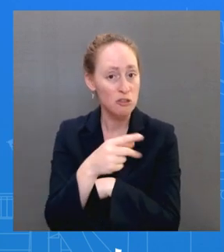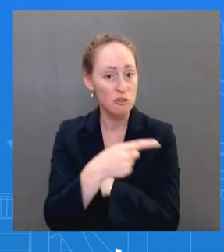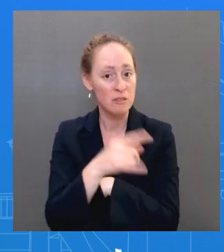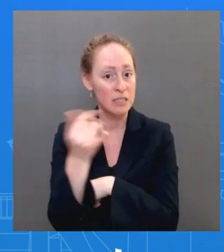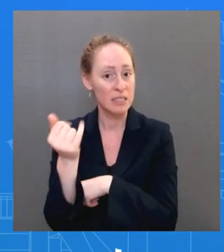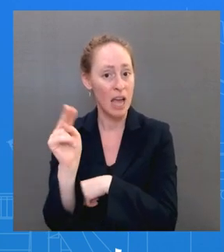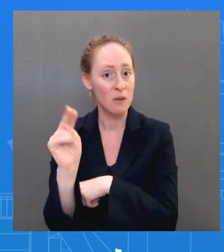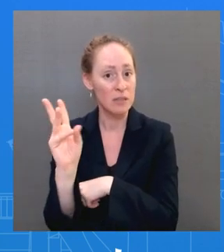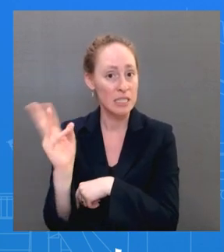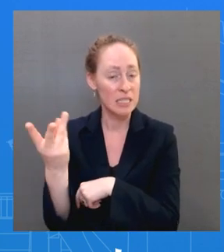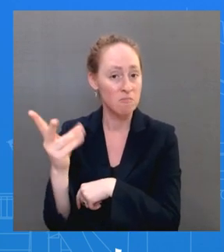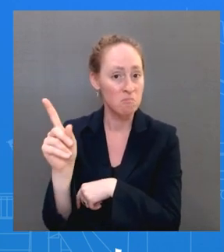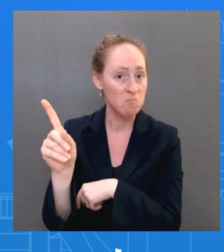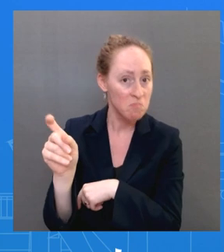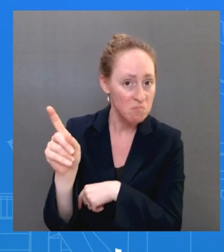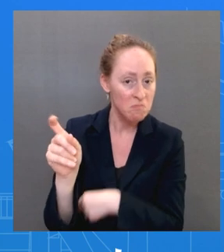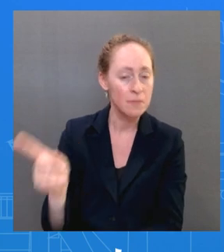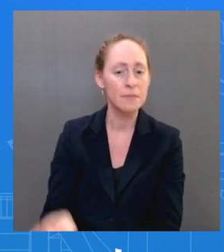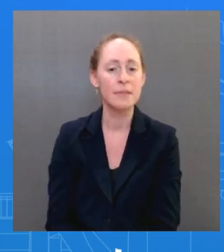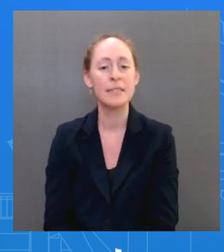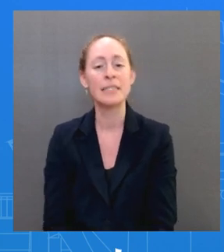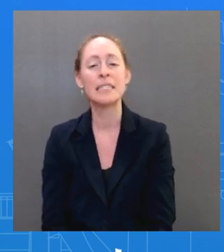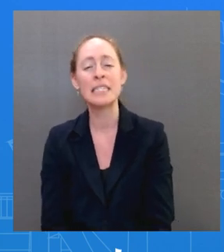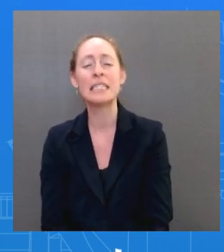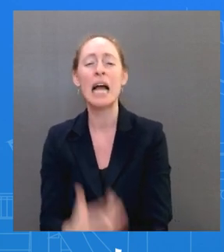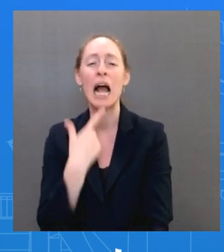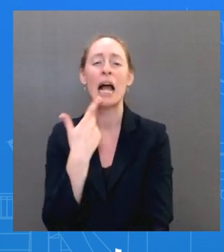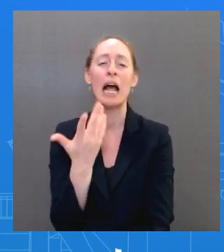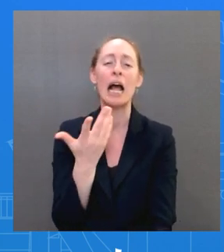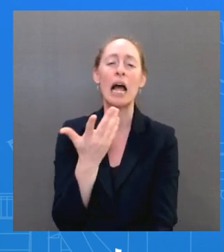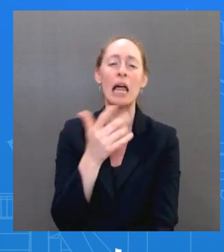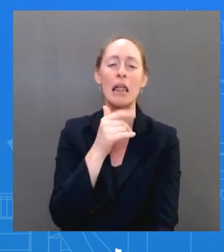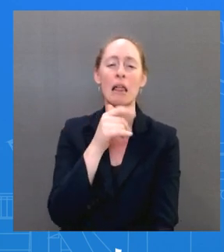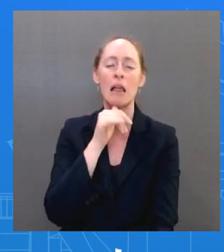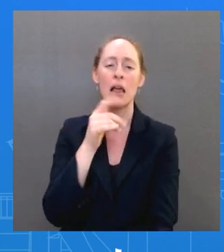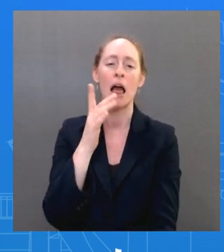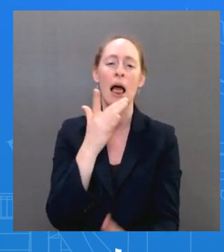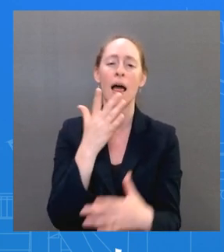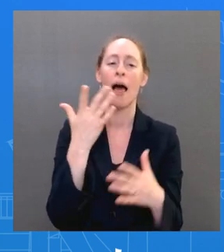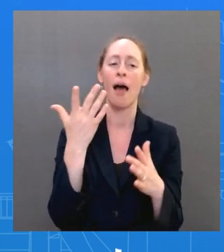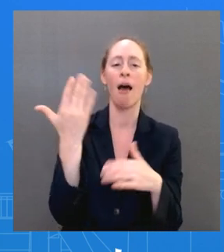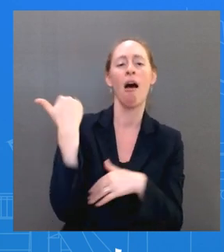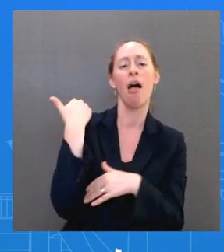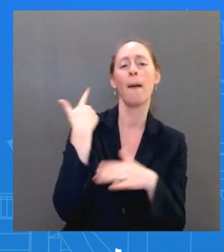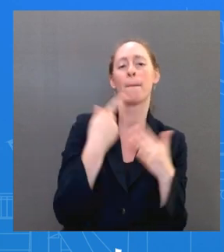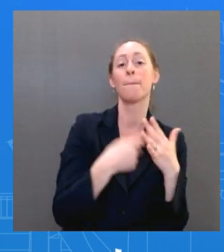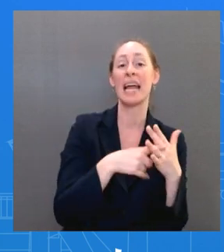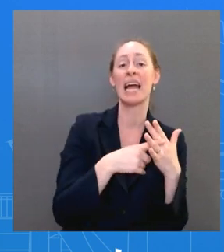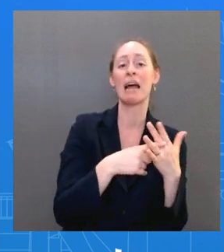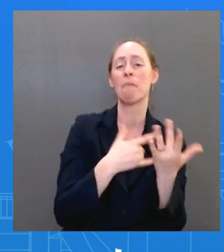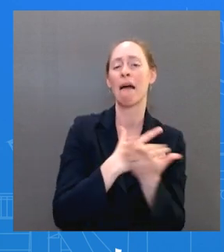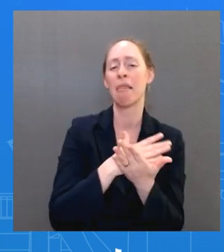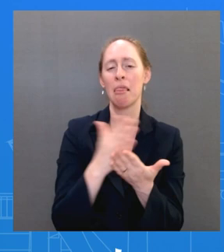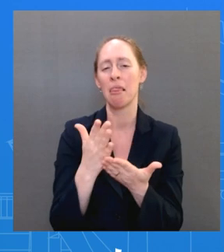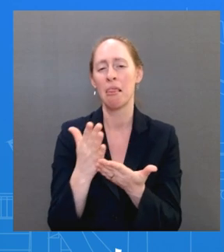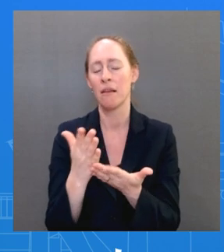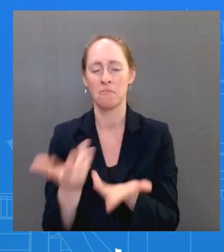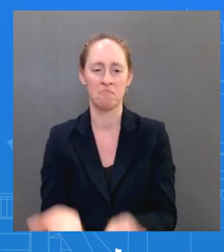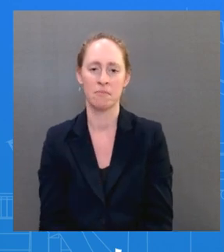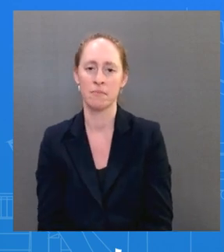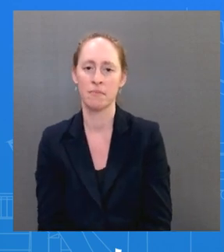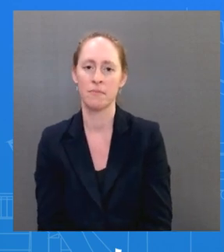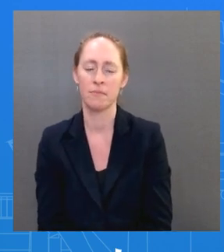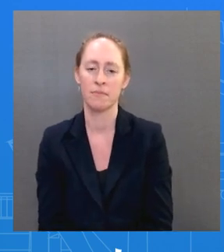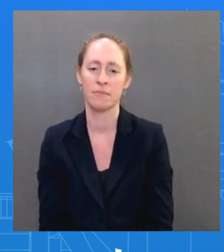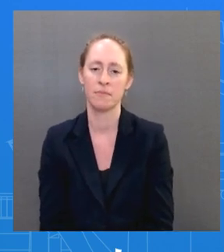beginning of the hearings. And I will say what we have said and reiterate what we have said many times. The president believes